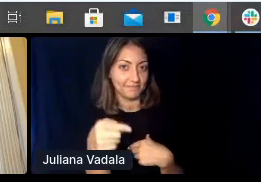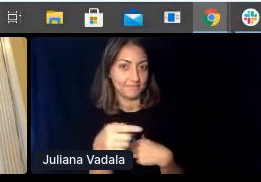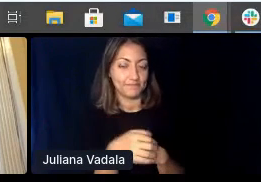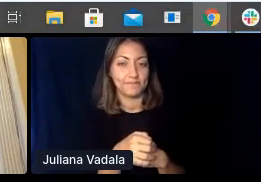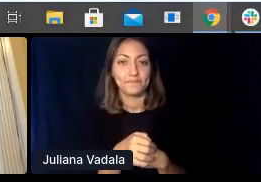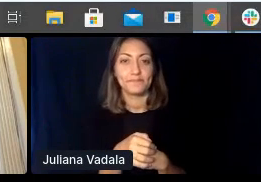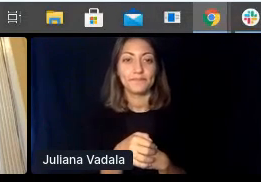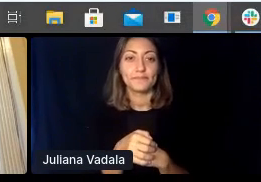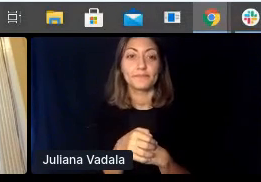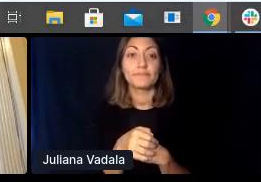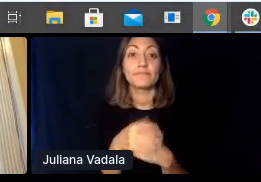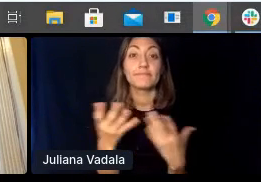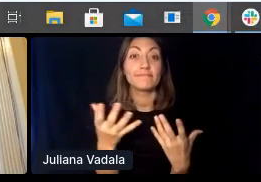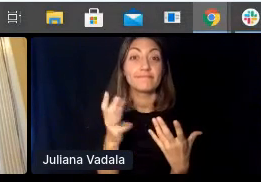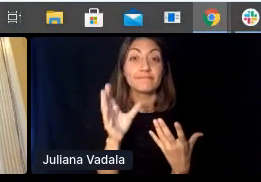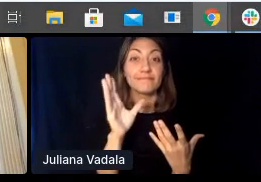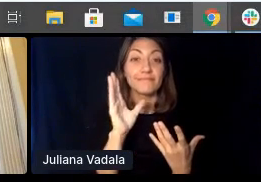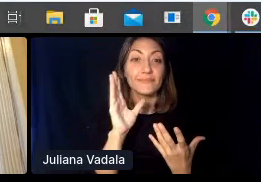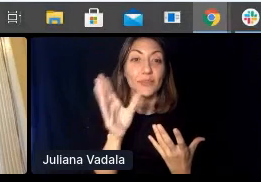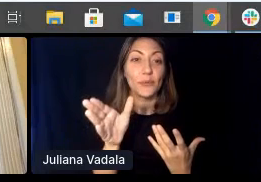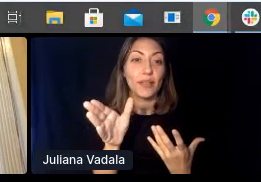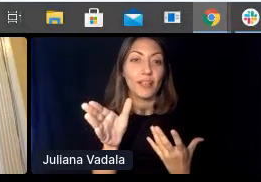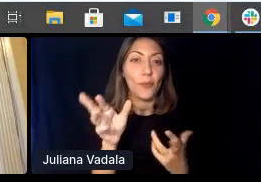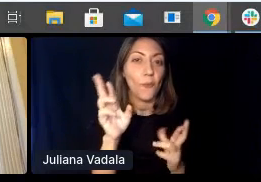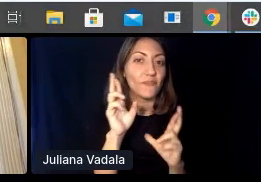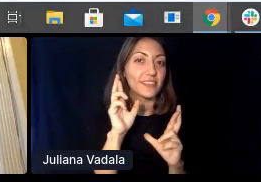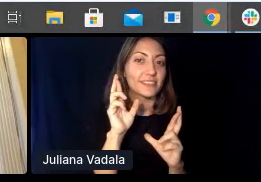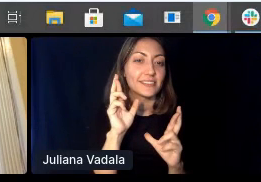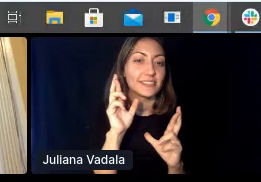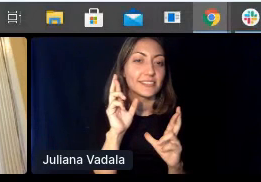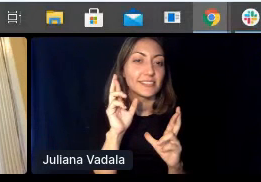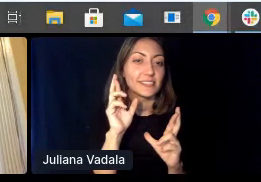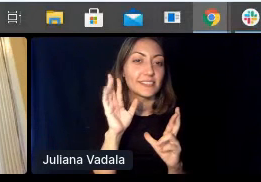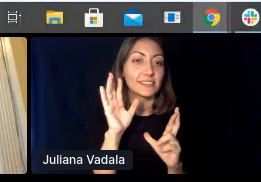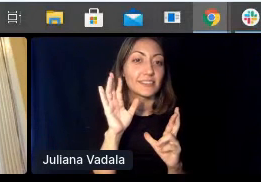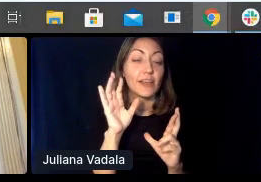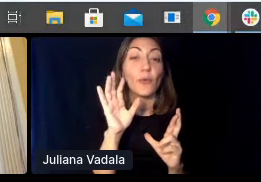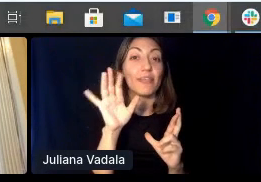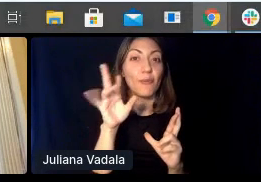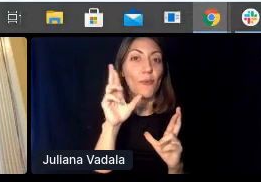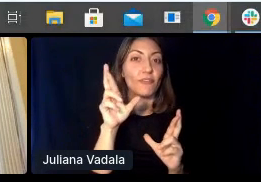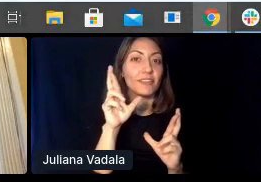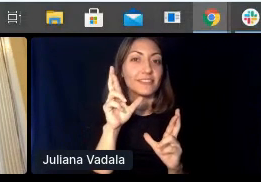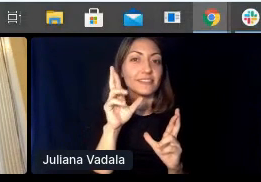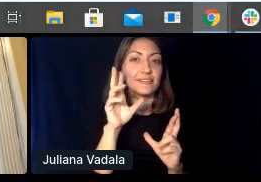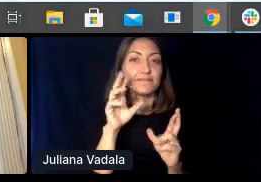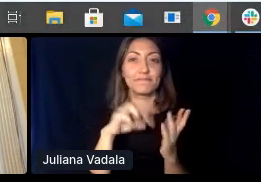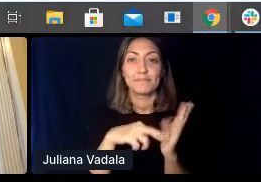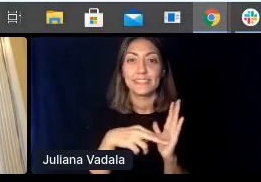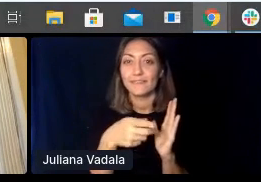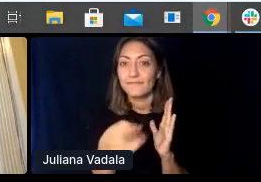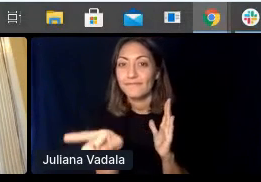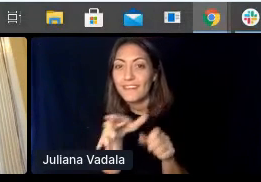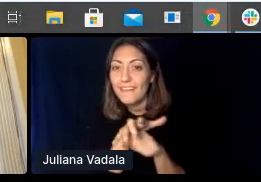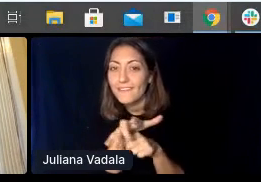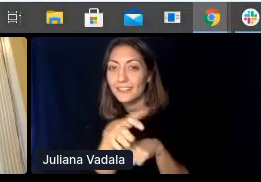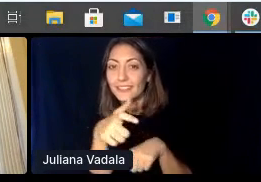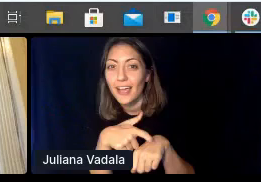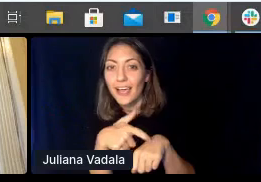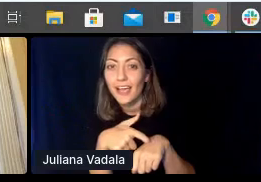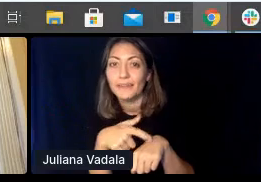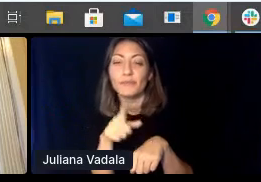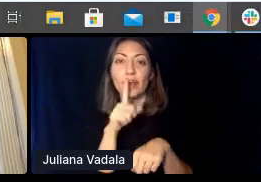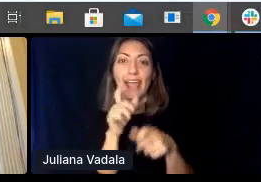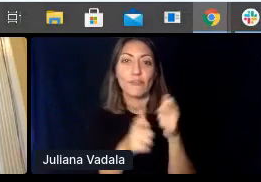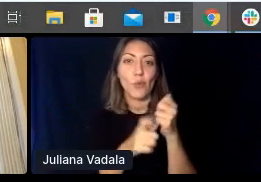and we'll give our friends hopefully give our friends enough time and space to get